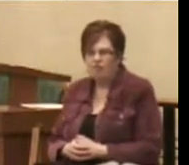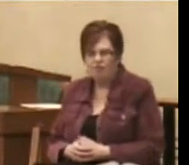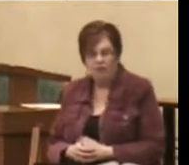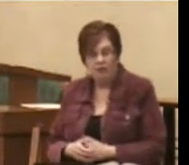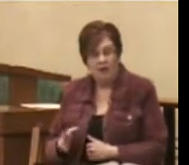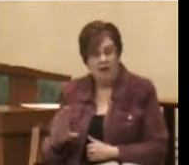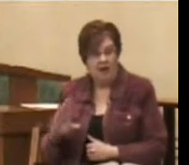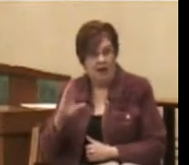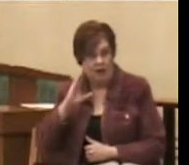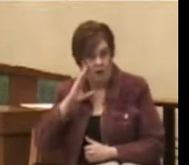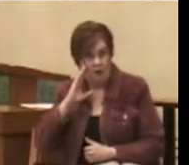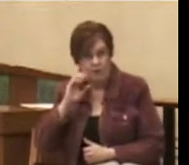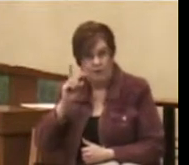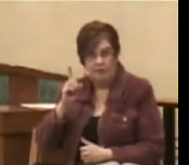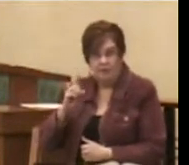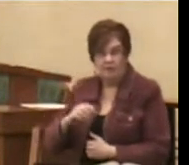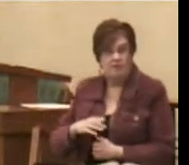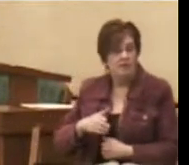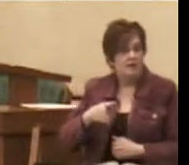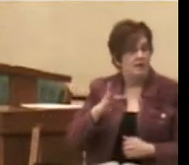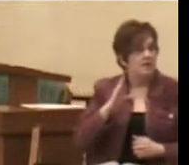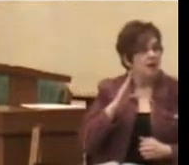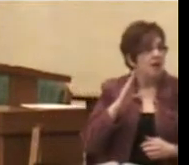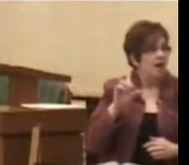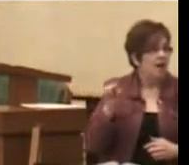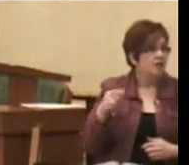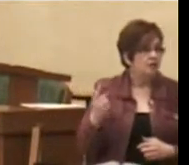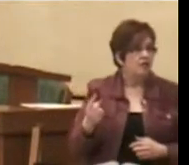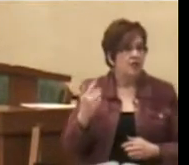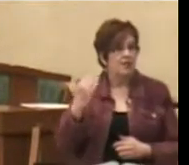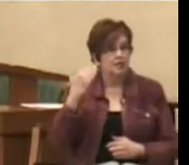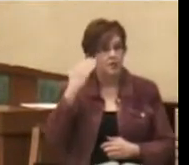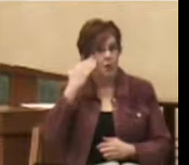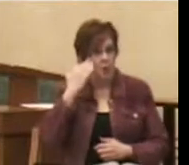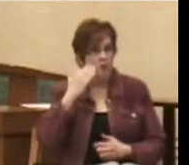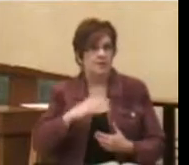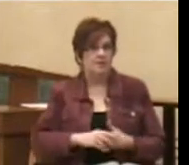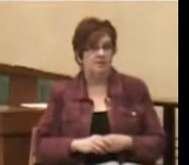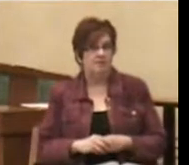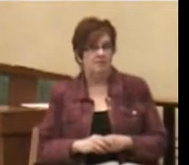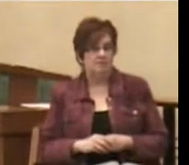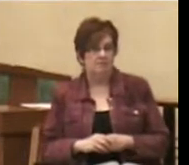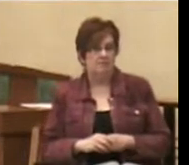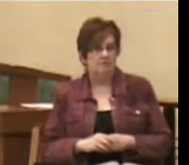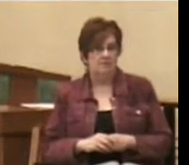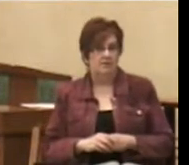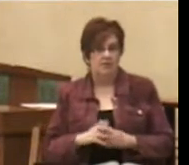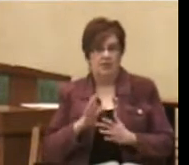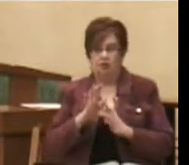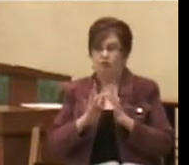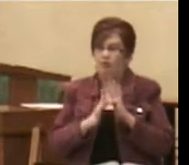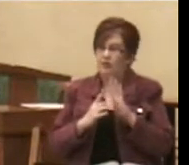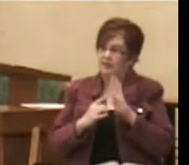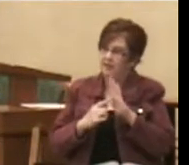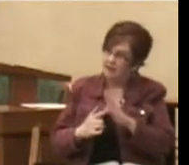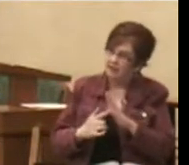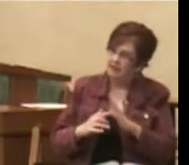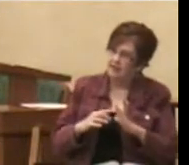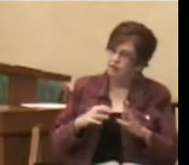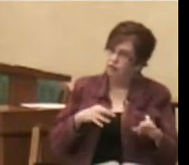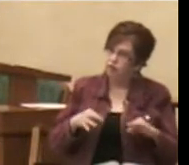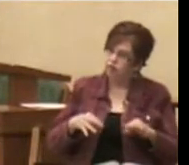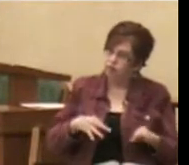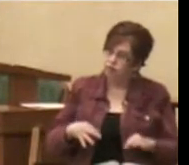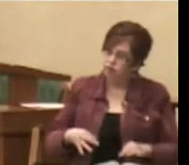God knows. God just knows. Jesus illustrates God's care for